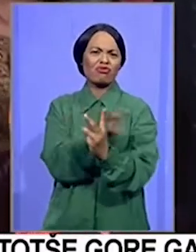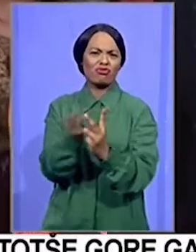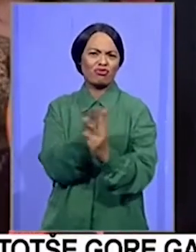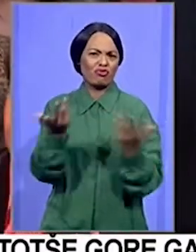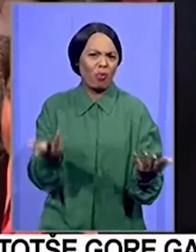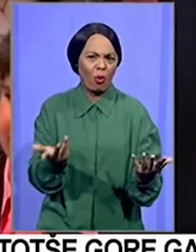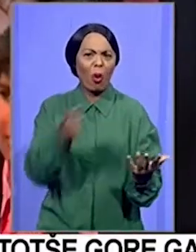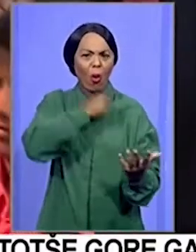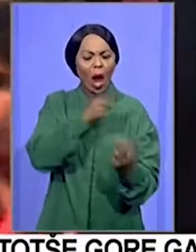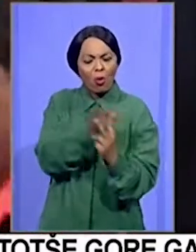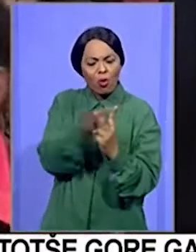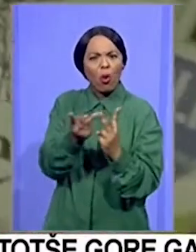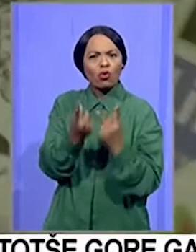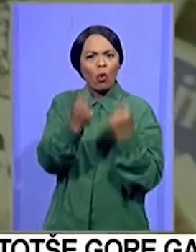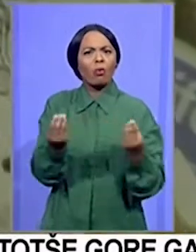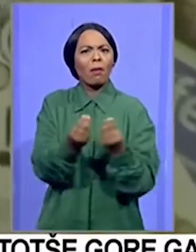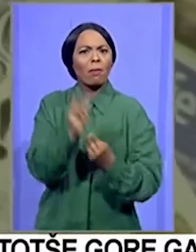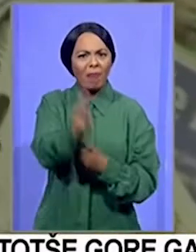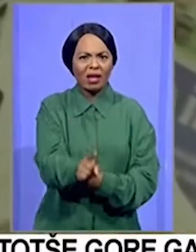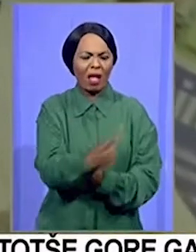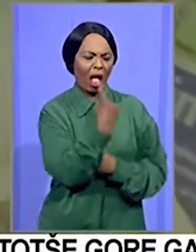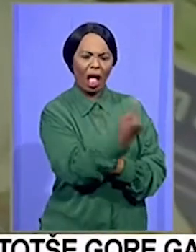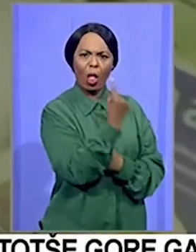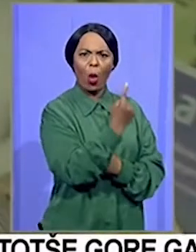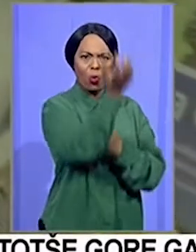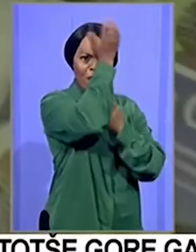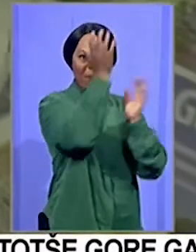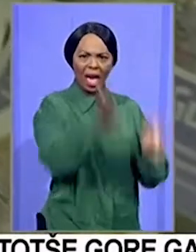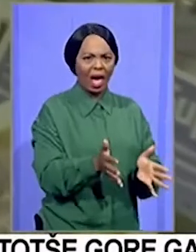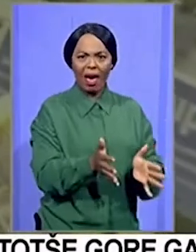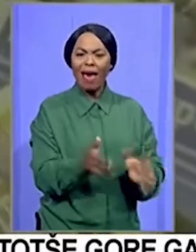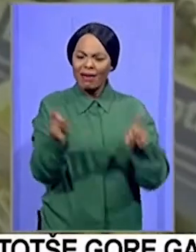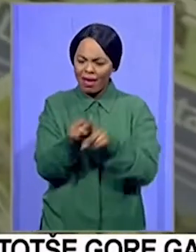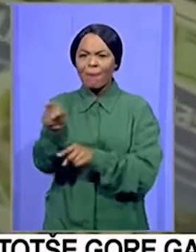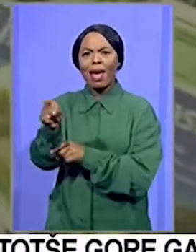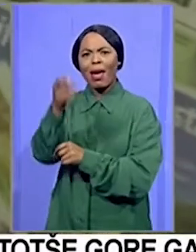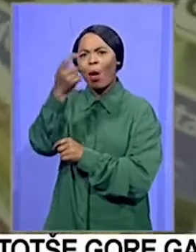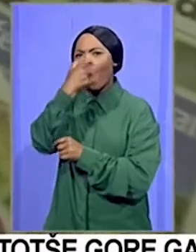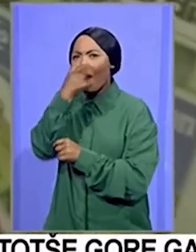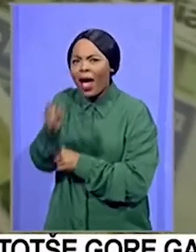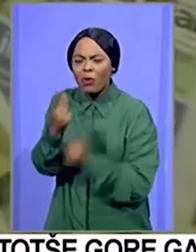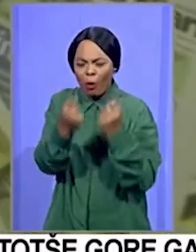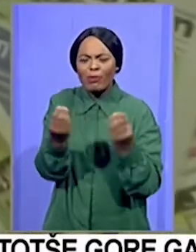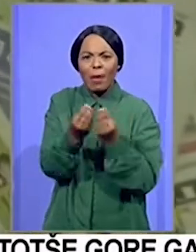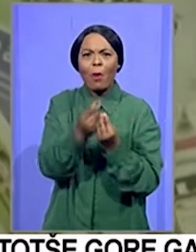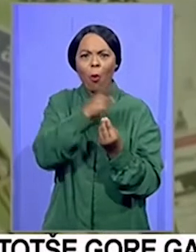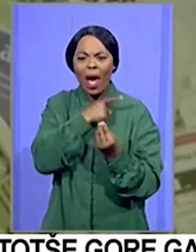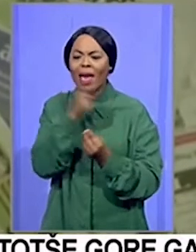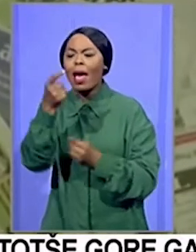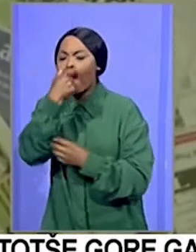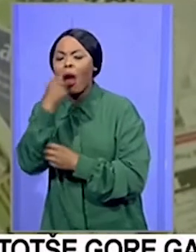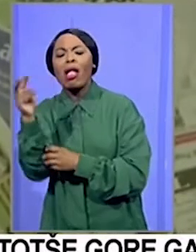e ba swantse go ba dilo le ganeng o dira bonnete ya gore manyofo ka moka ba dira ka ga